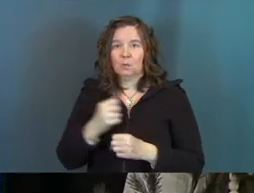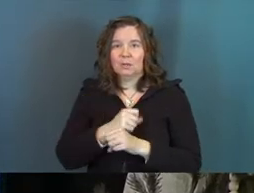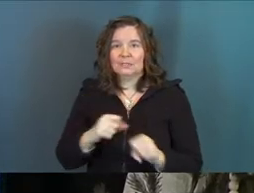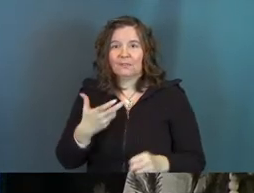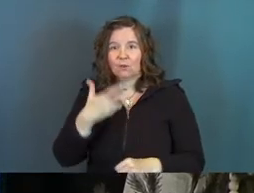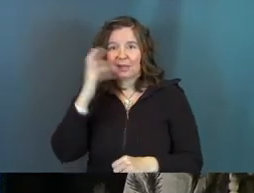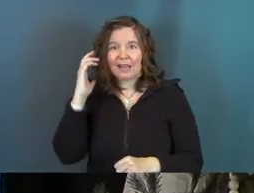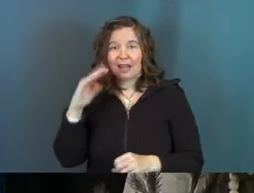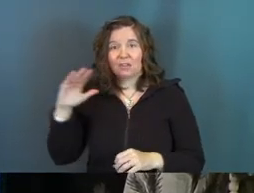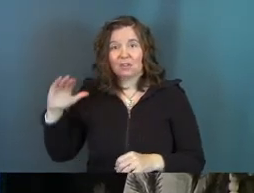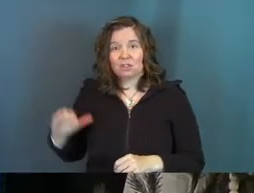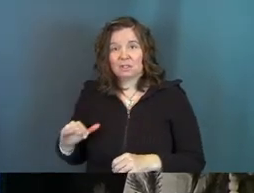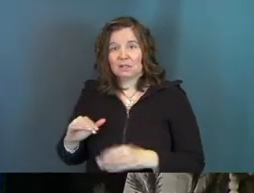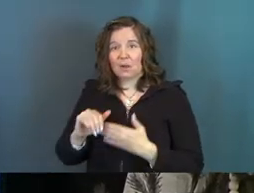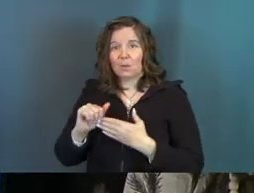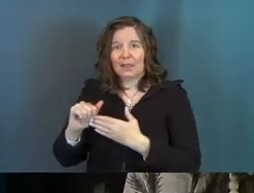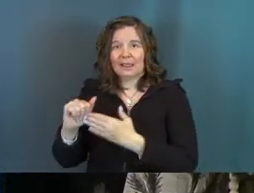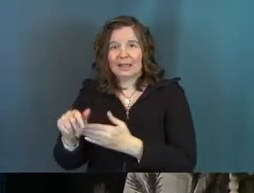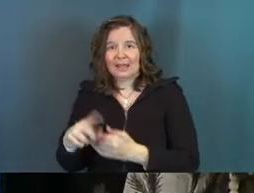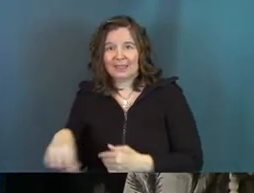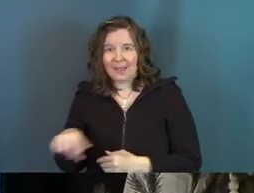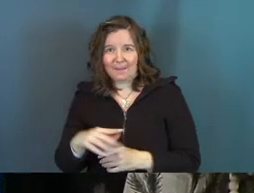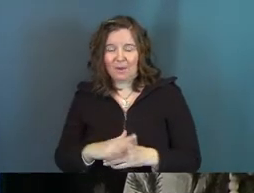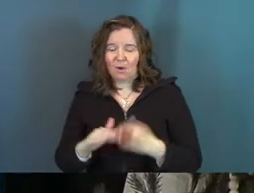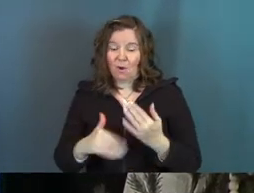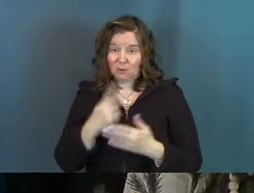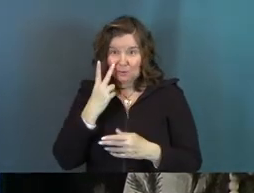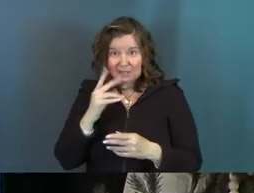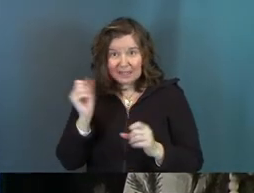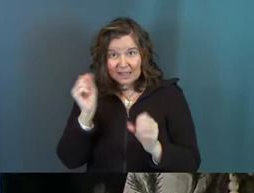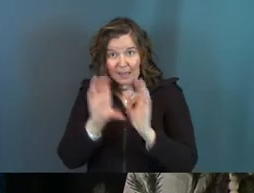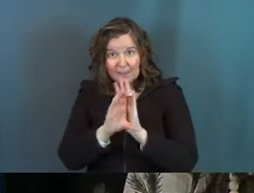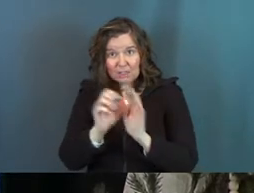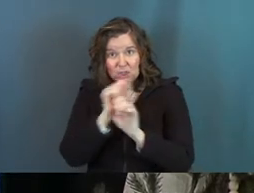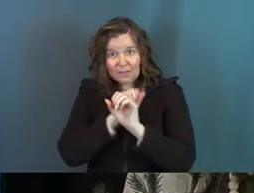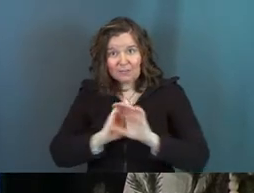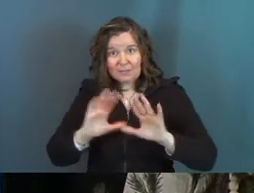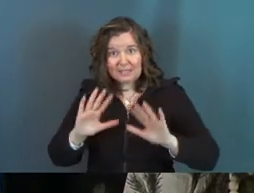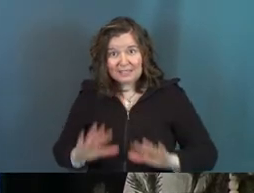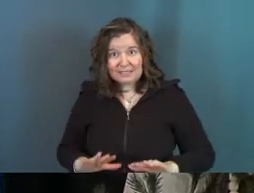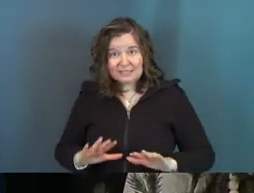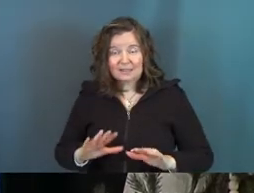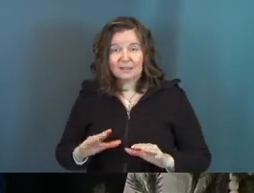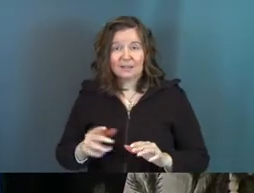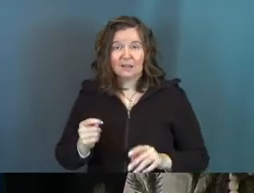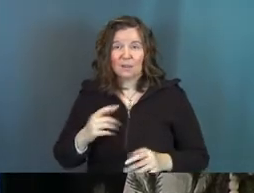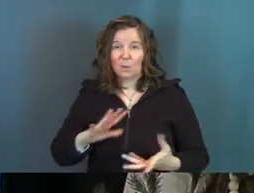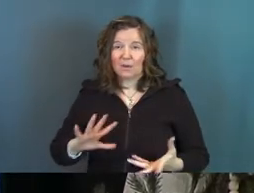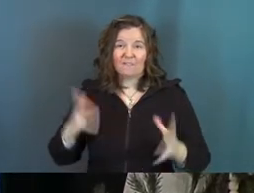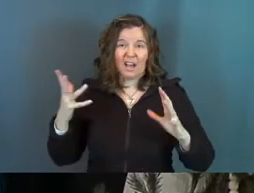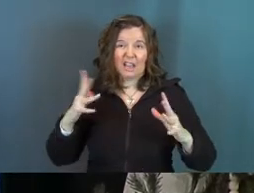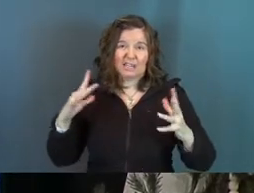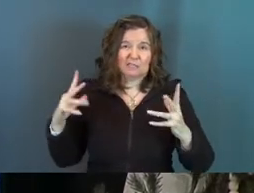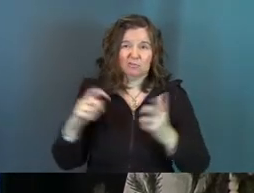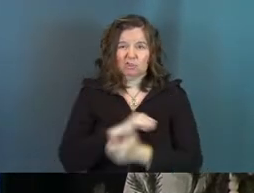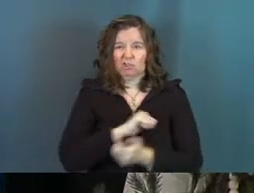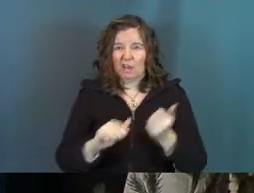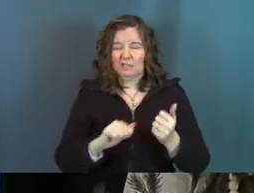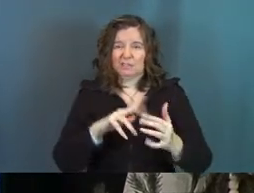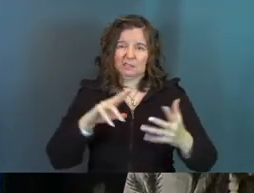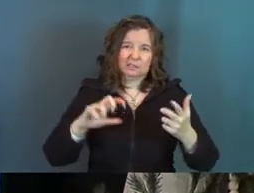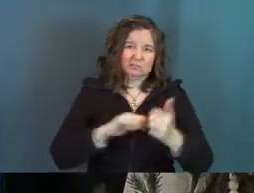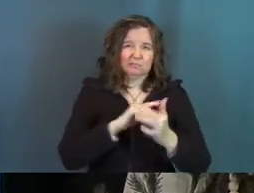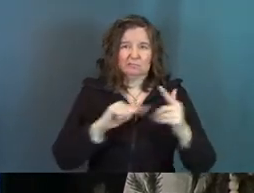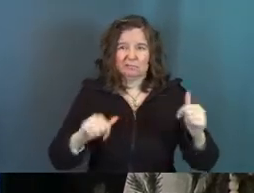and the little child will lead them all. Do you see that picture of peace? the removal of violence and aggression and all that that's in it. It's